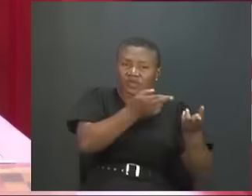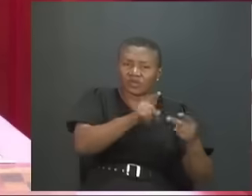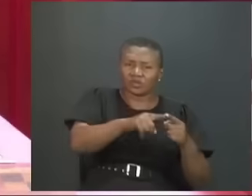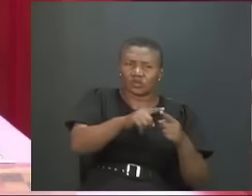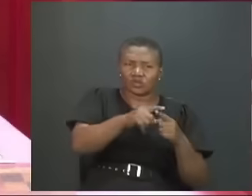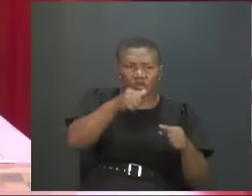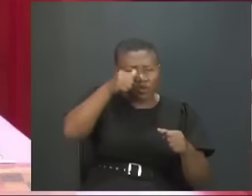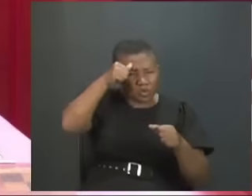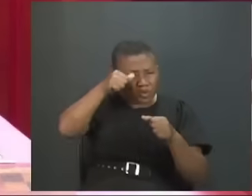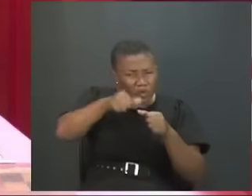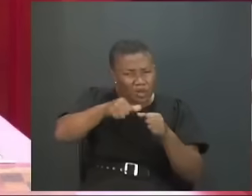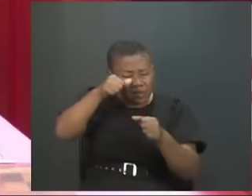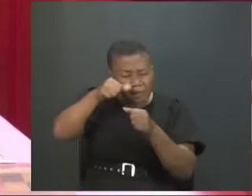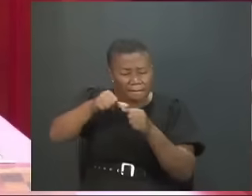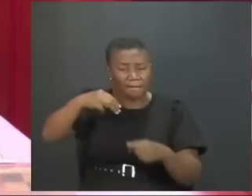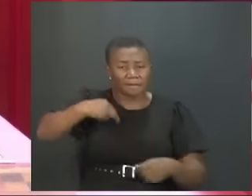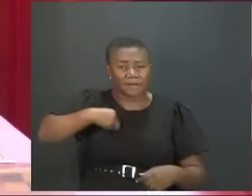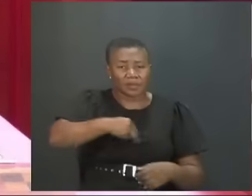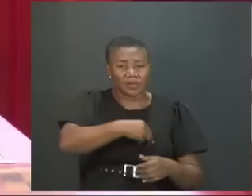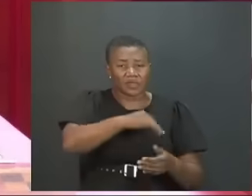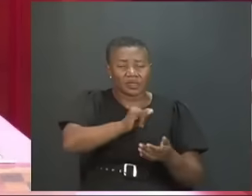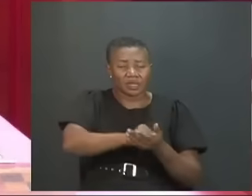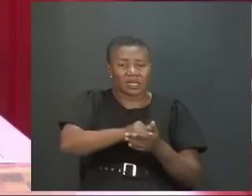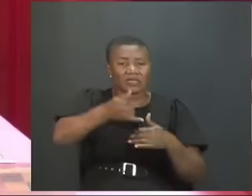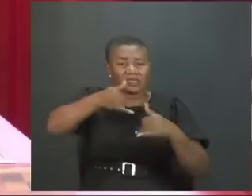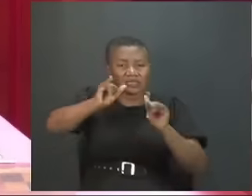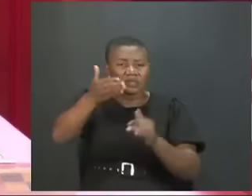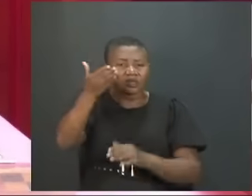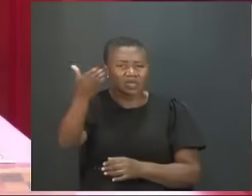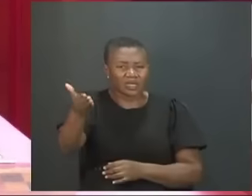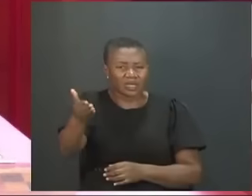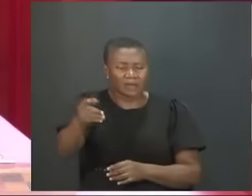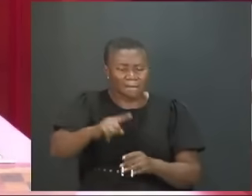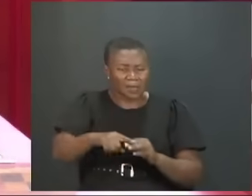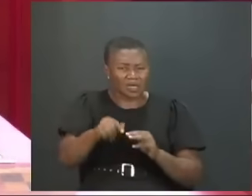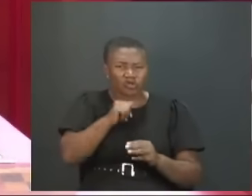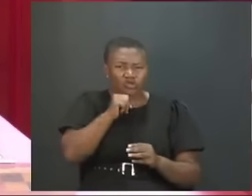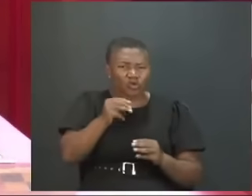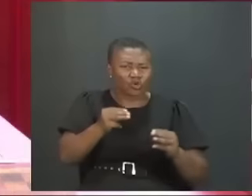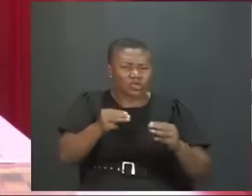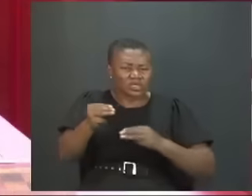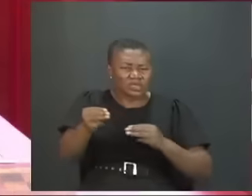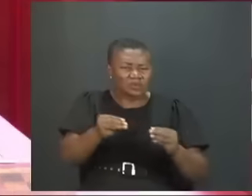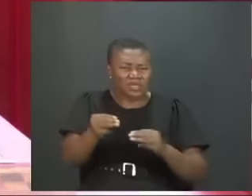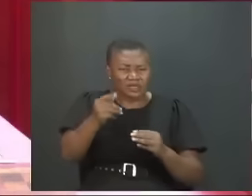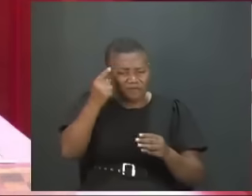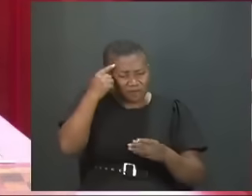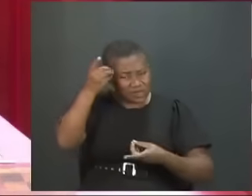still pending before them. But it is not a matter for decision today.